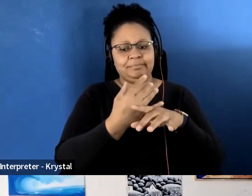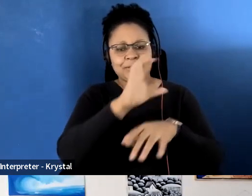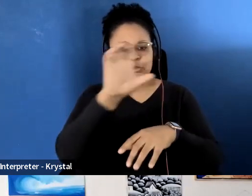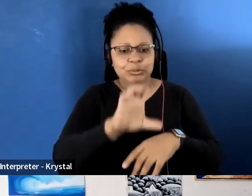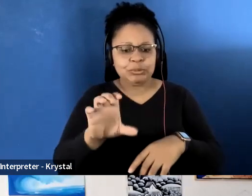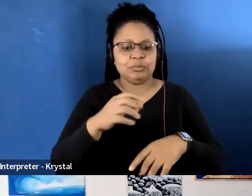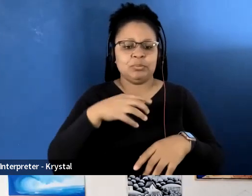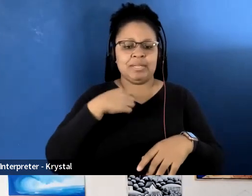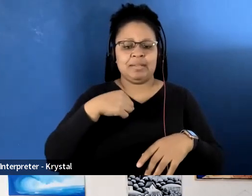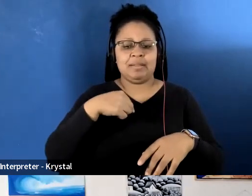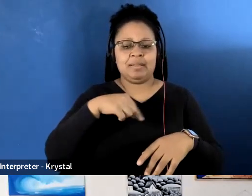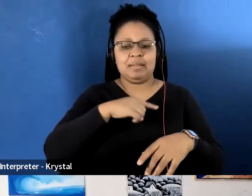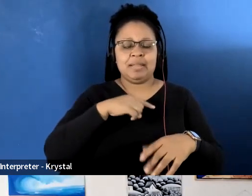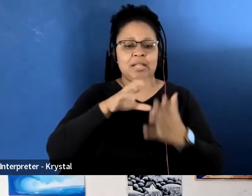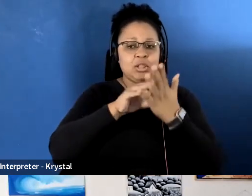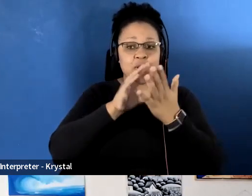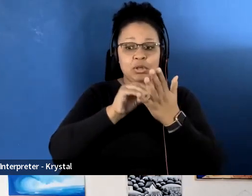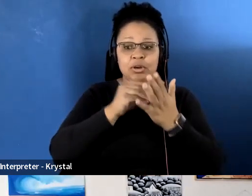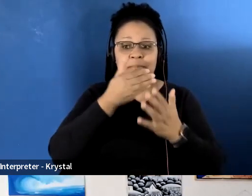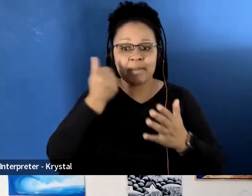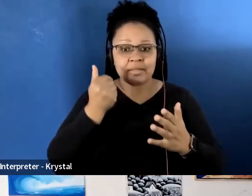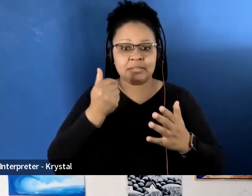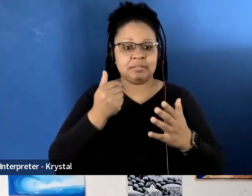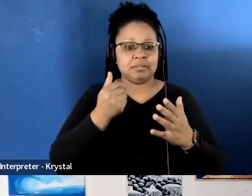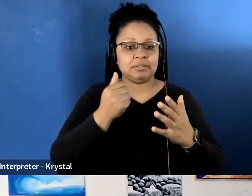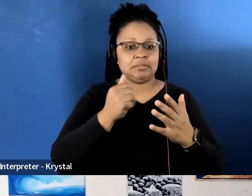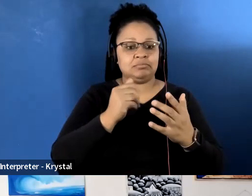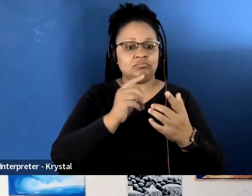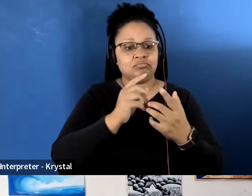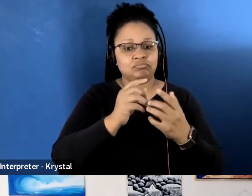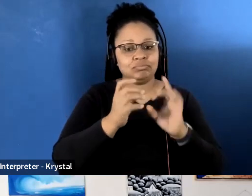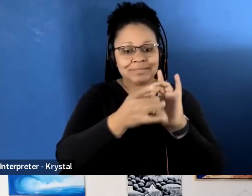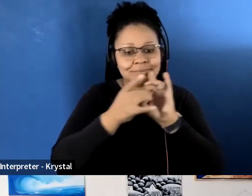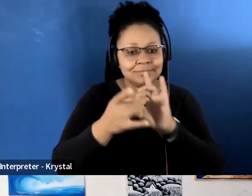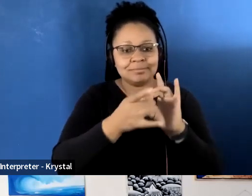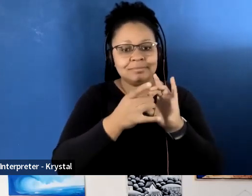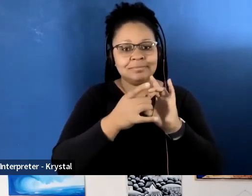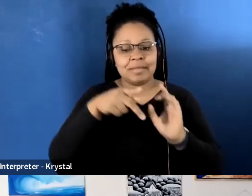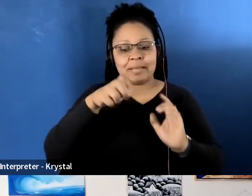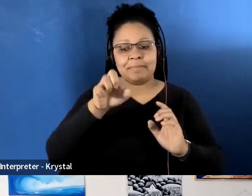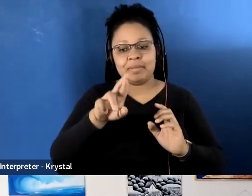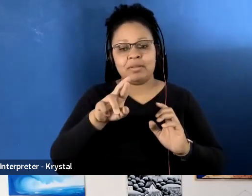and IL is all about peer-to-peer. So this is the time that,